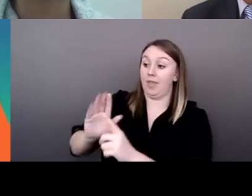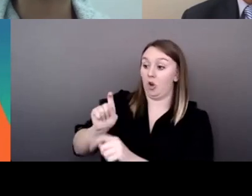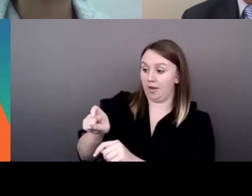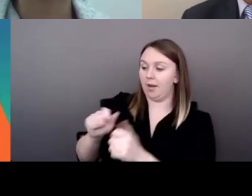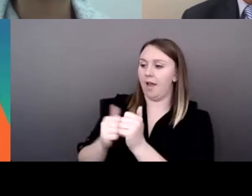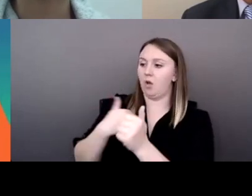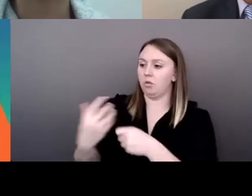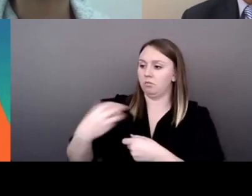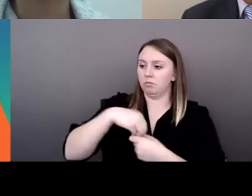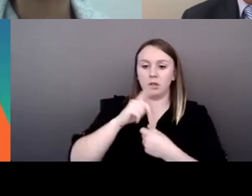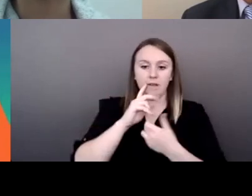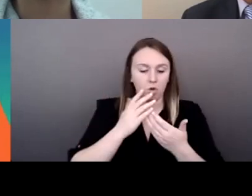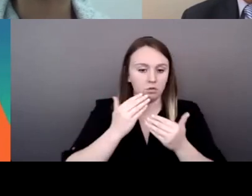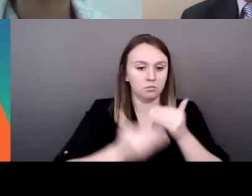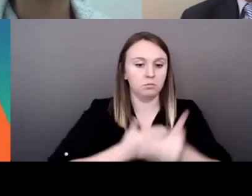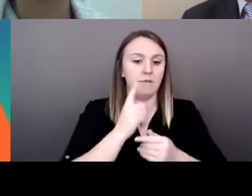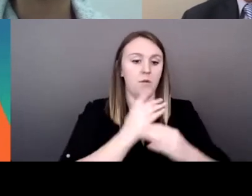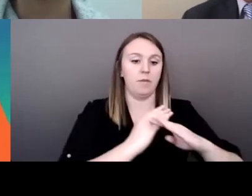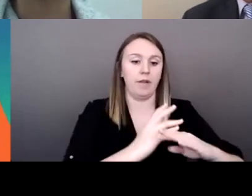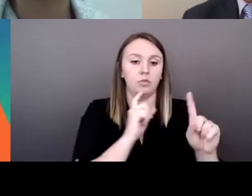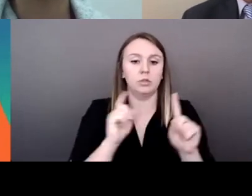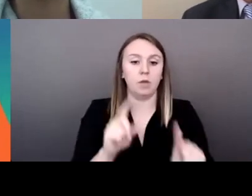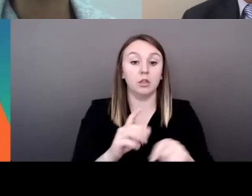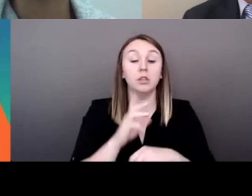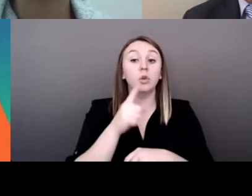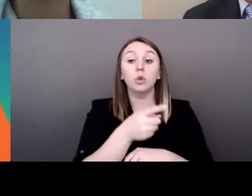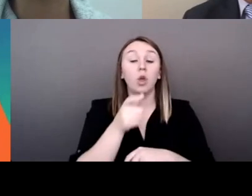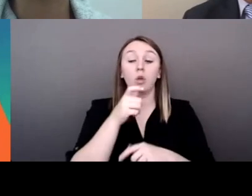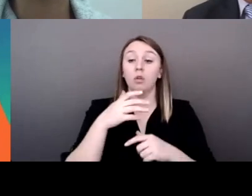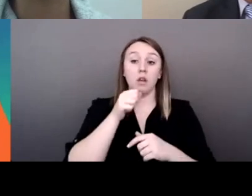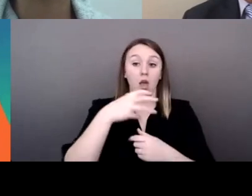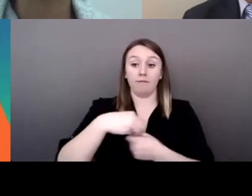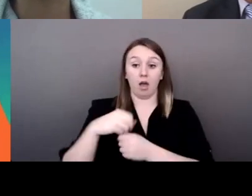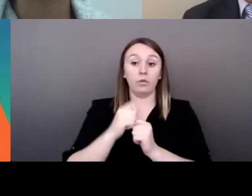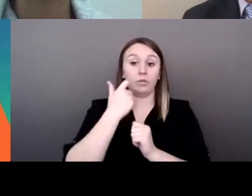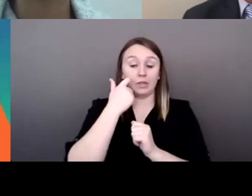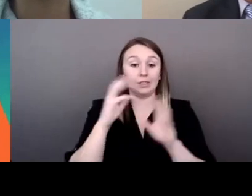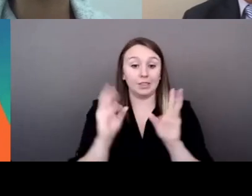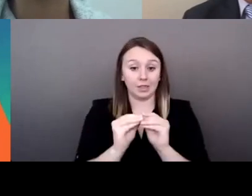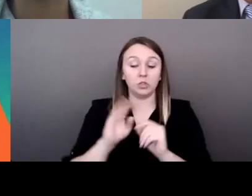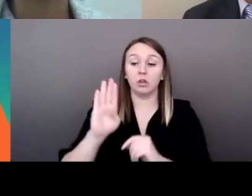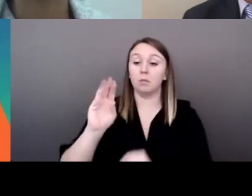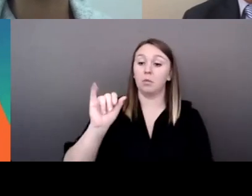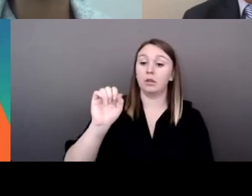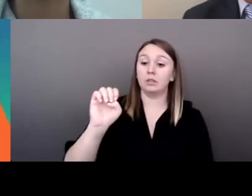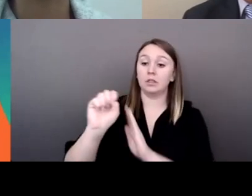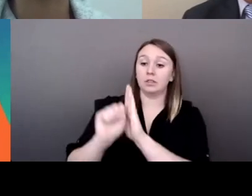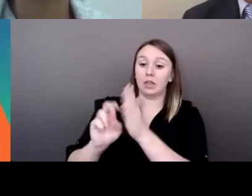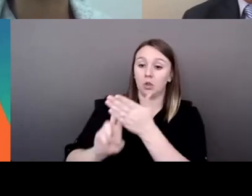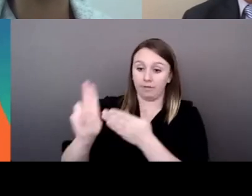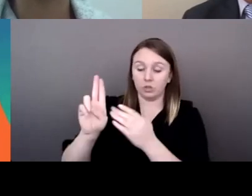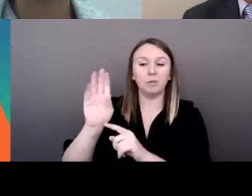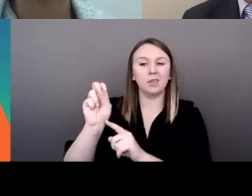Those of you who weren't here in the recent meetings or the recent sessions, Boise State University is offering K through 12